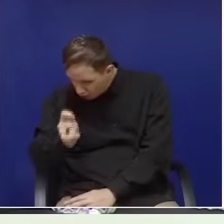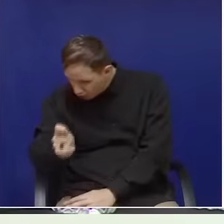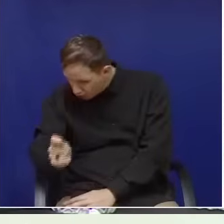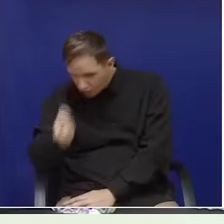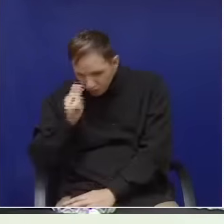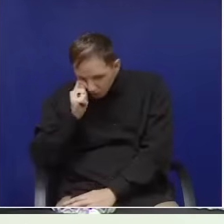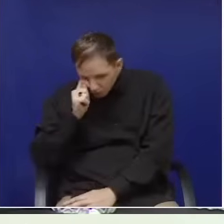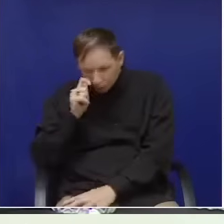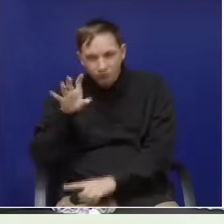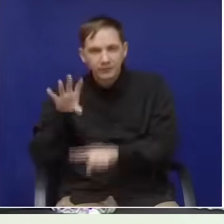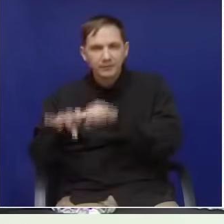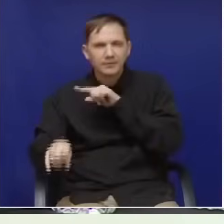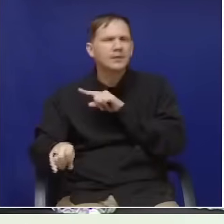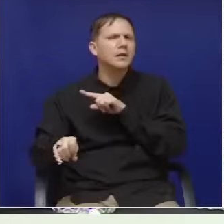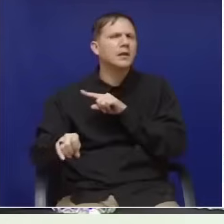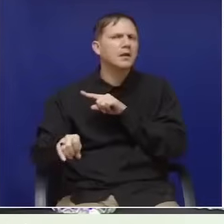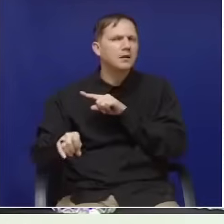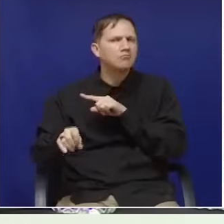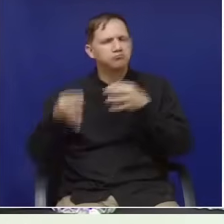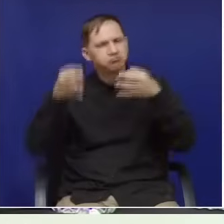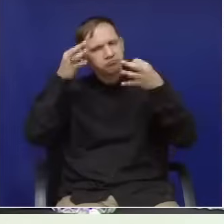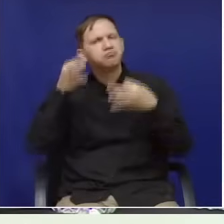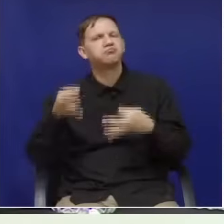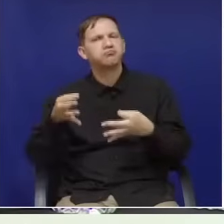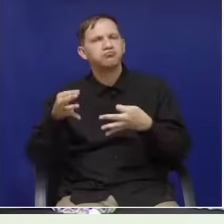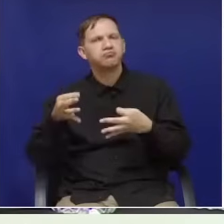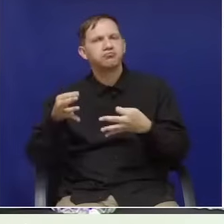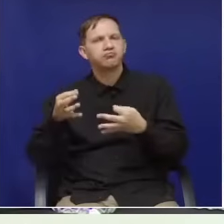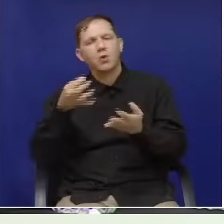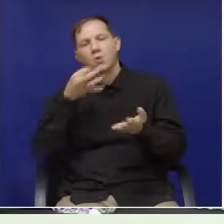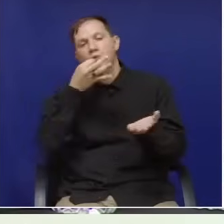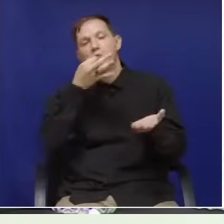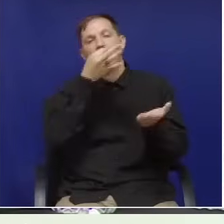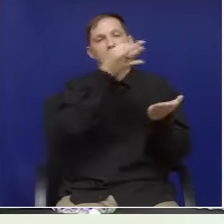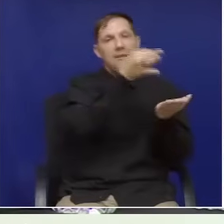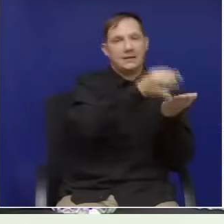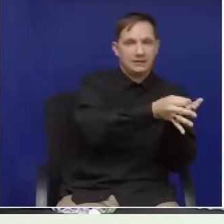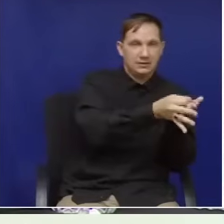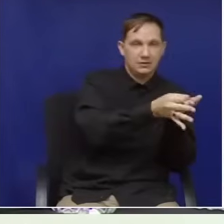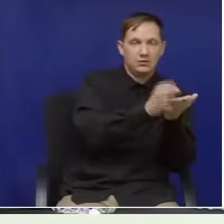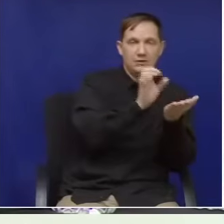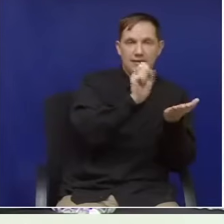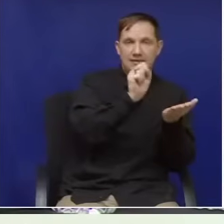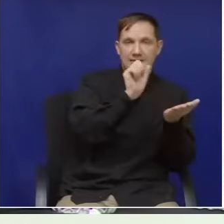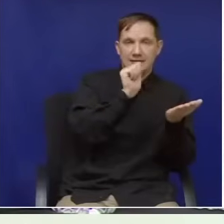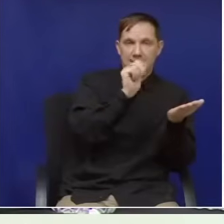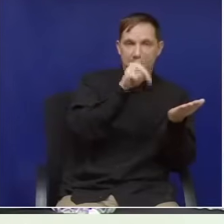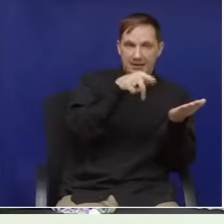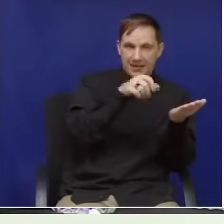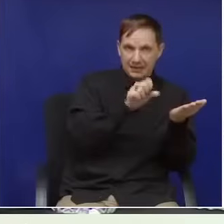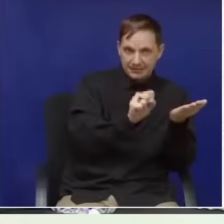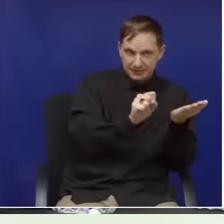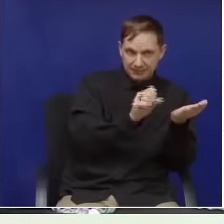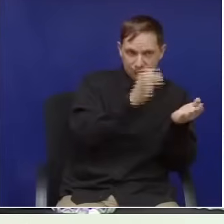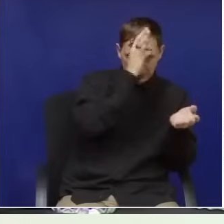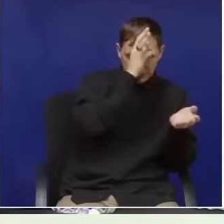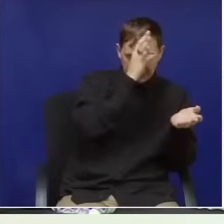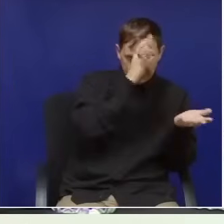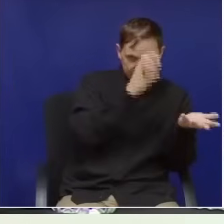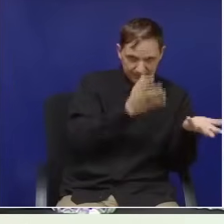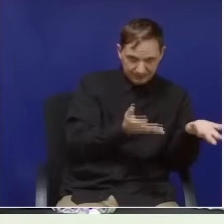arrived at a determination and made a recommendation to the South African Police. And as I indicated,